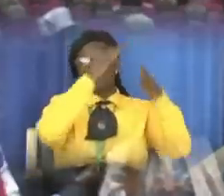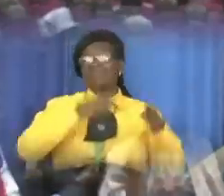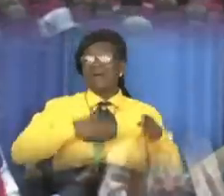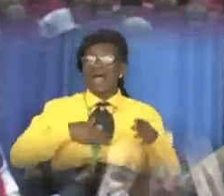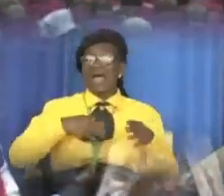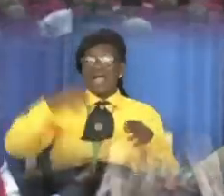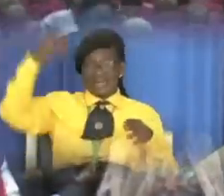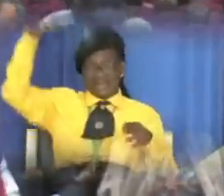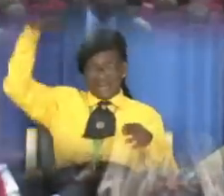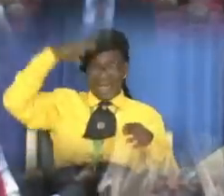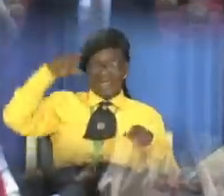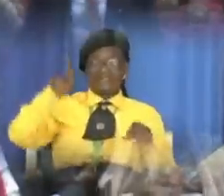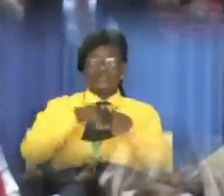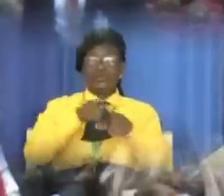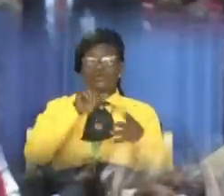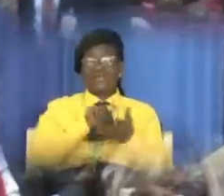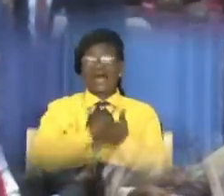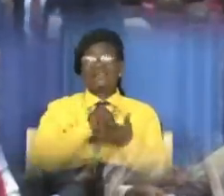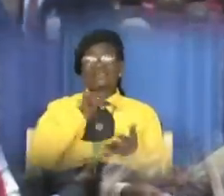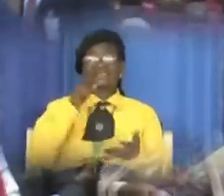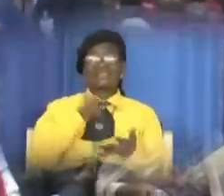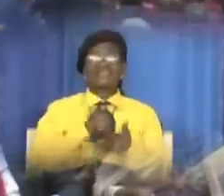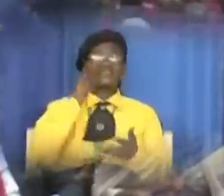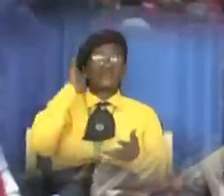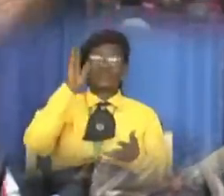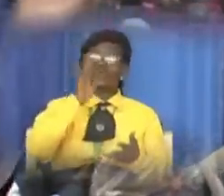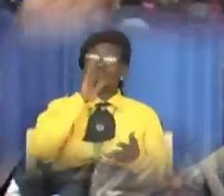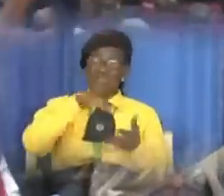altar is open. I'm going to give you